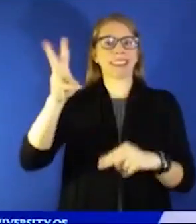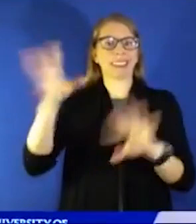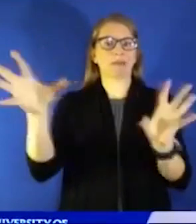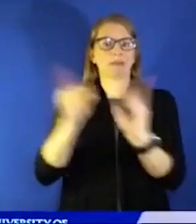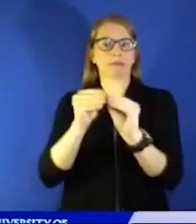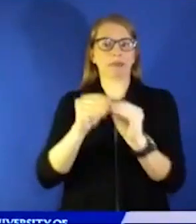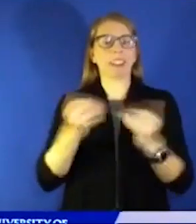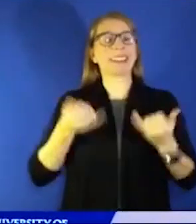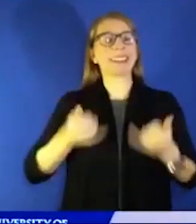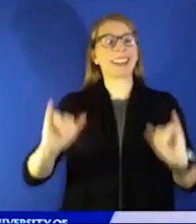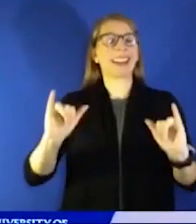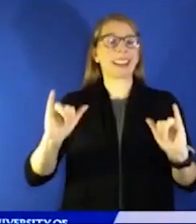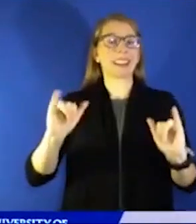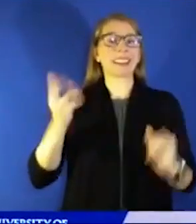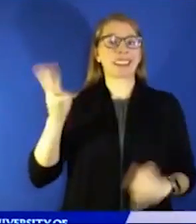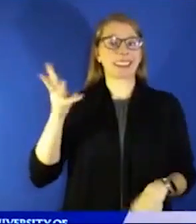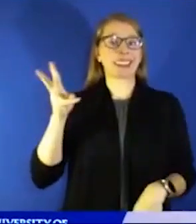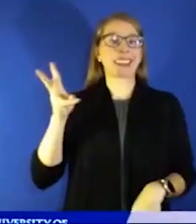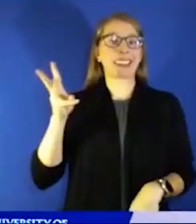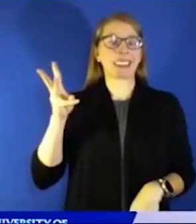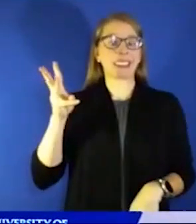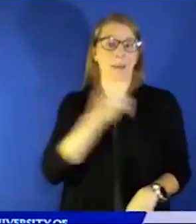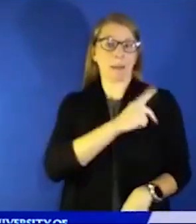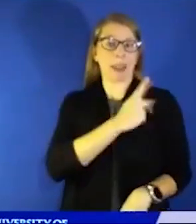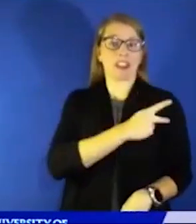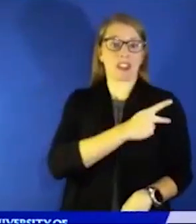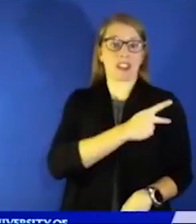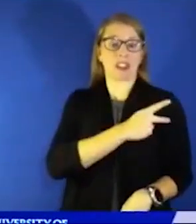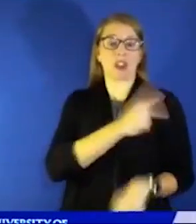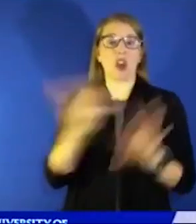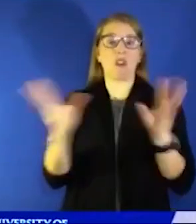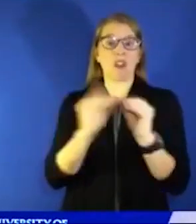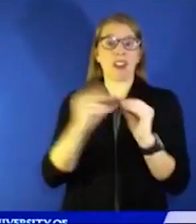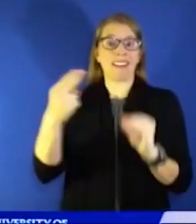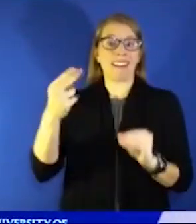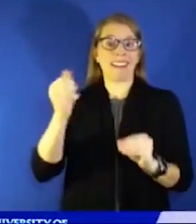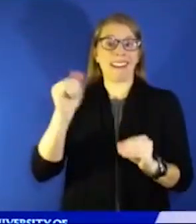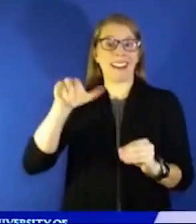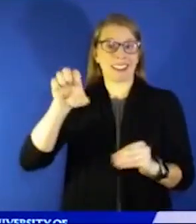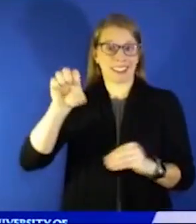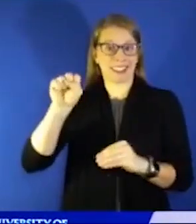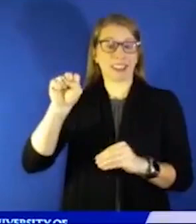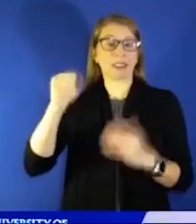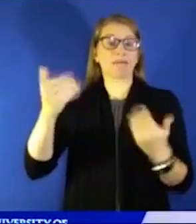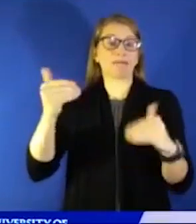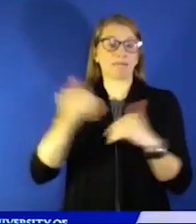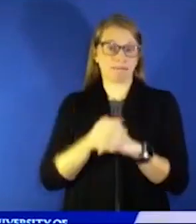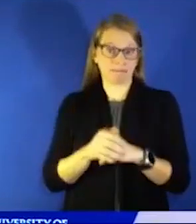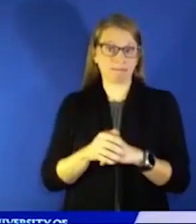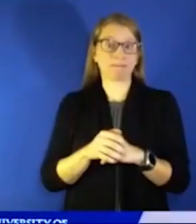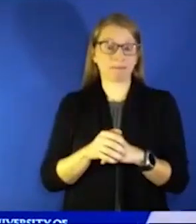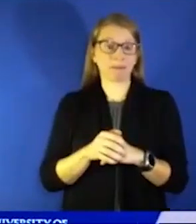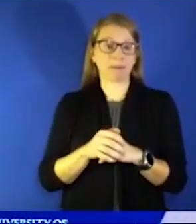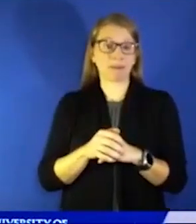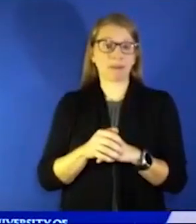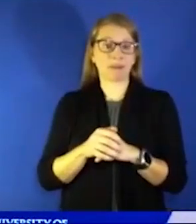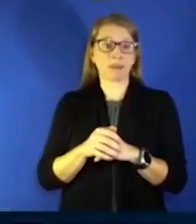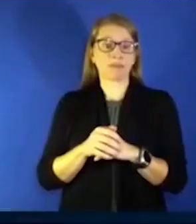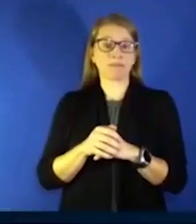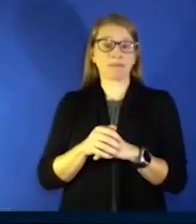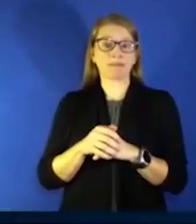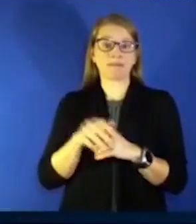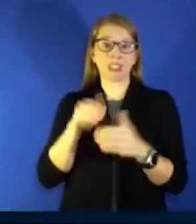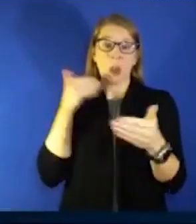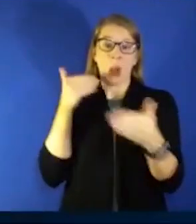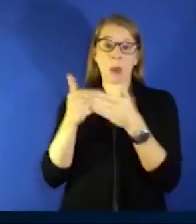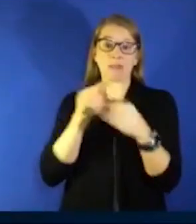again, 16 patients overall in their hospital is a significant proportion of their inpatient capacity. You know, I have to check in with